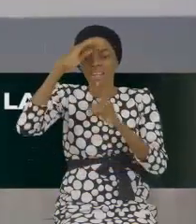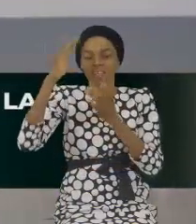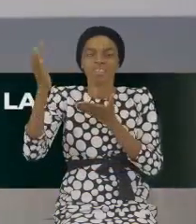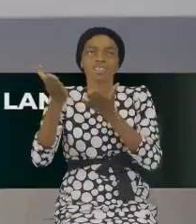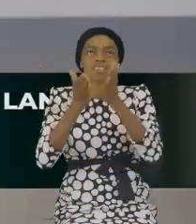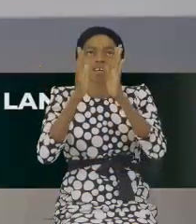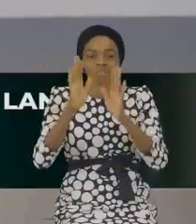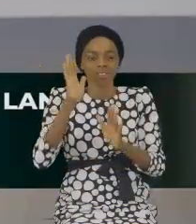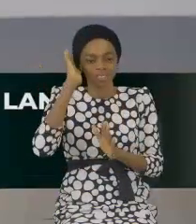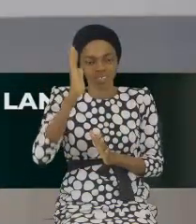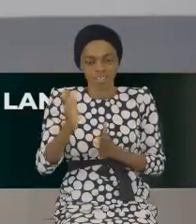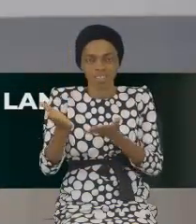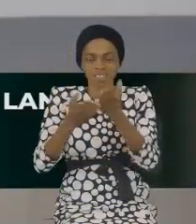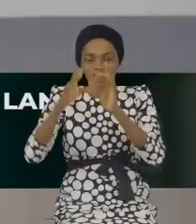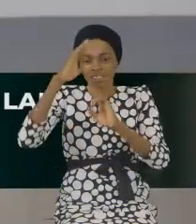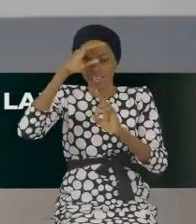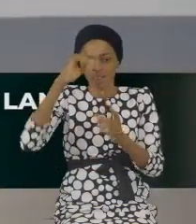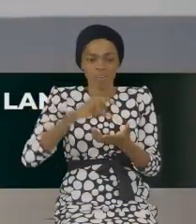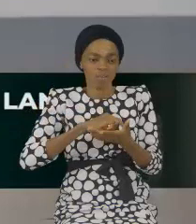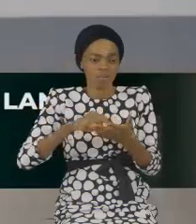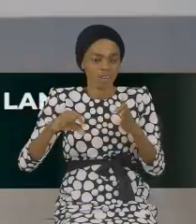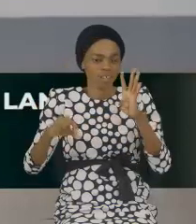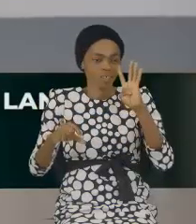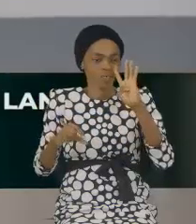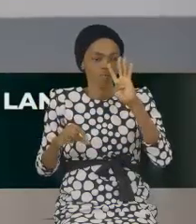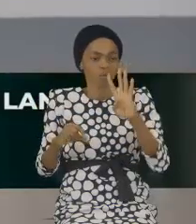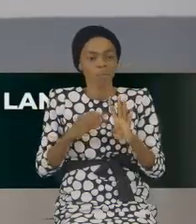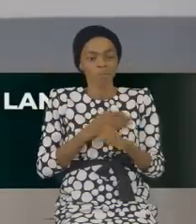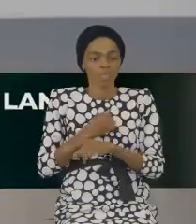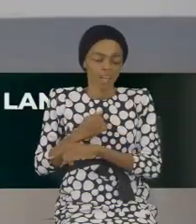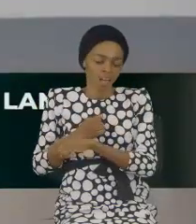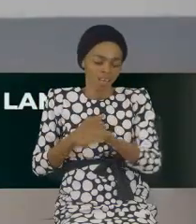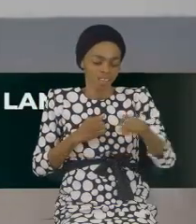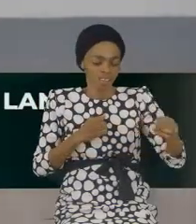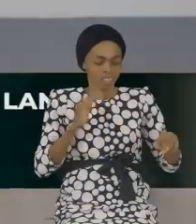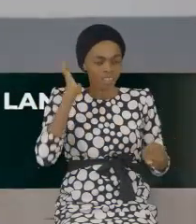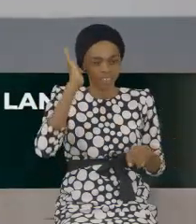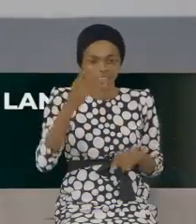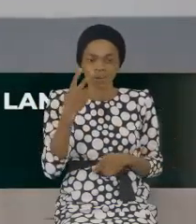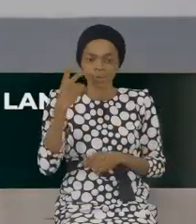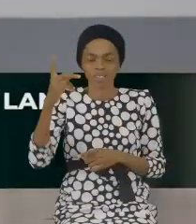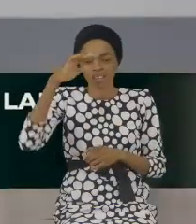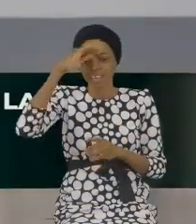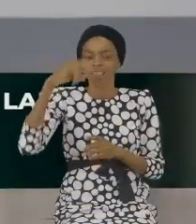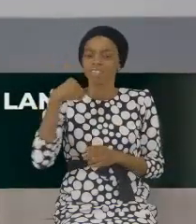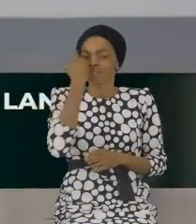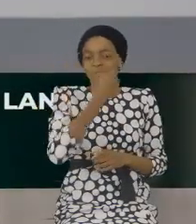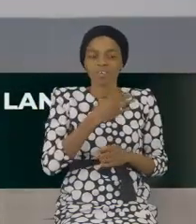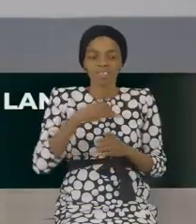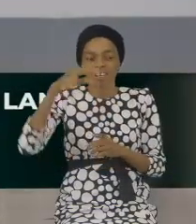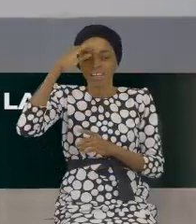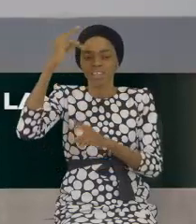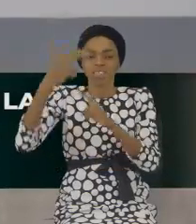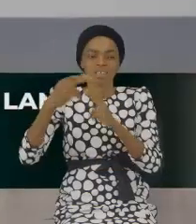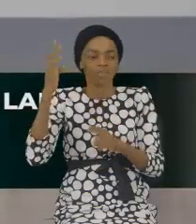shall serve him." In verse 4, it says, "They shall see his face, and his name